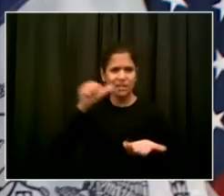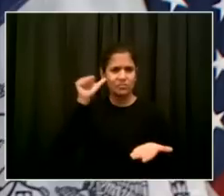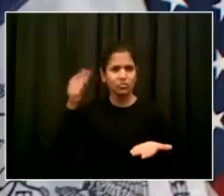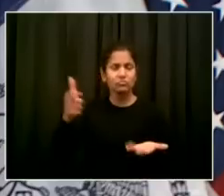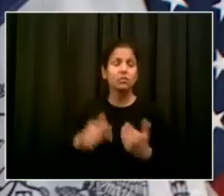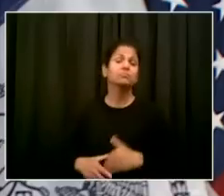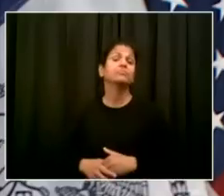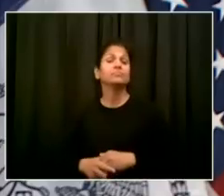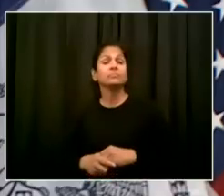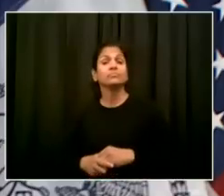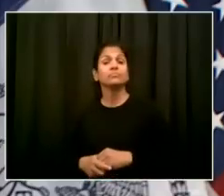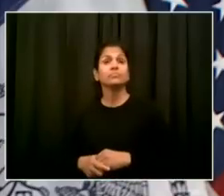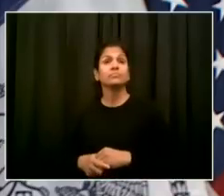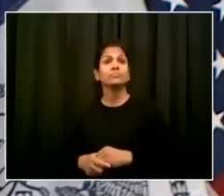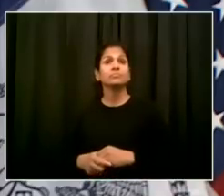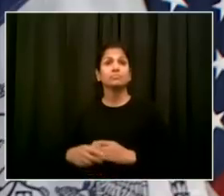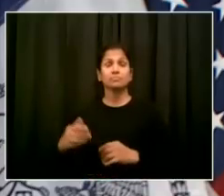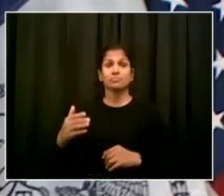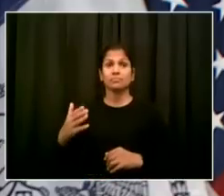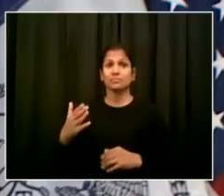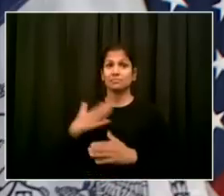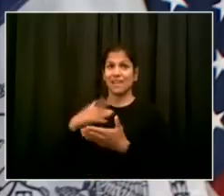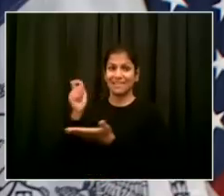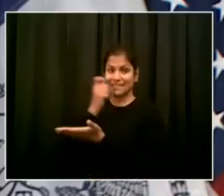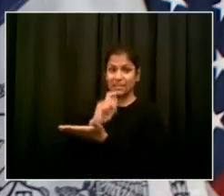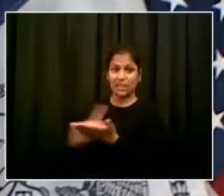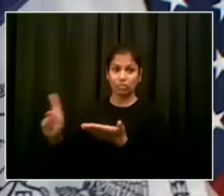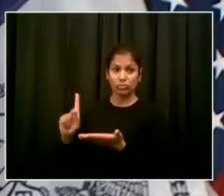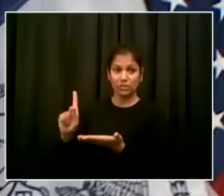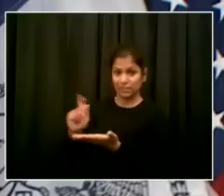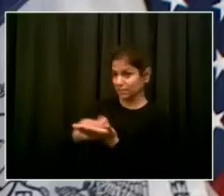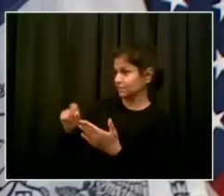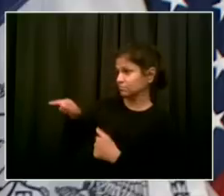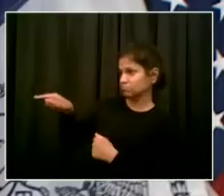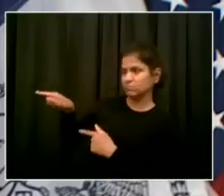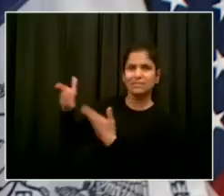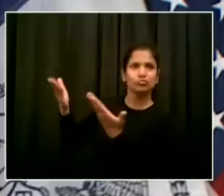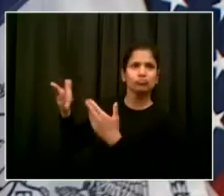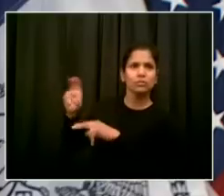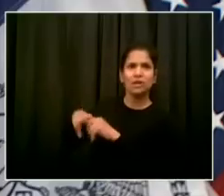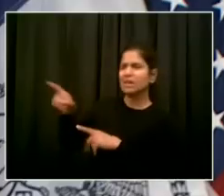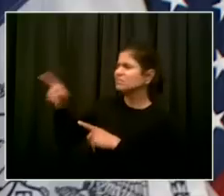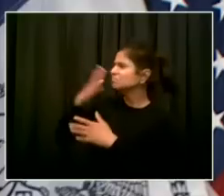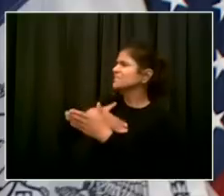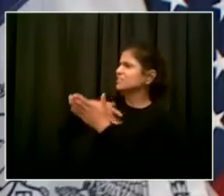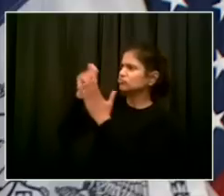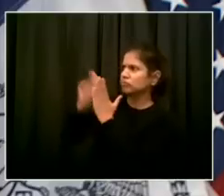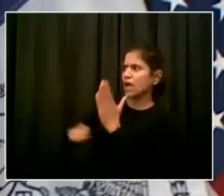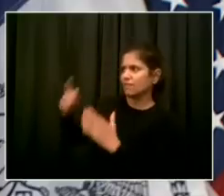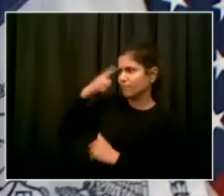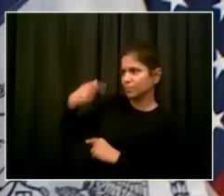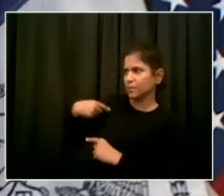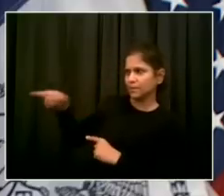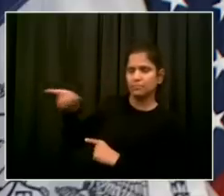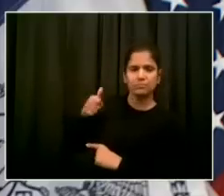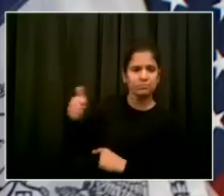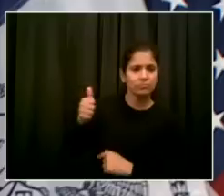you before we leave today, or else he'll get it to you. But we do, I believe, have that answer now and can get it to you in a moment.